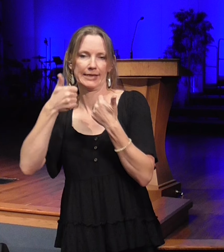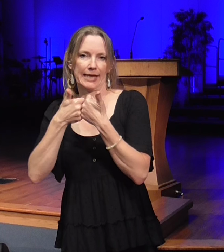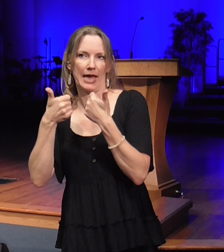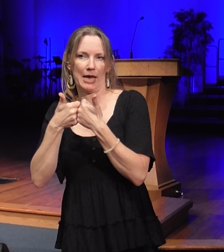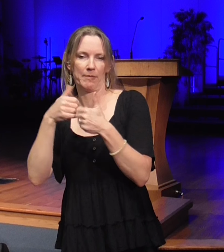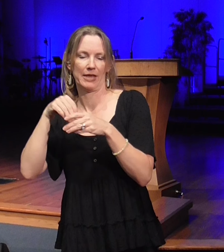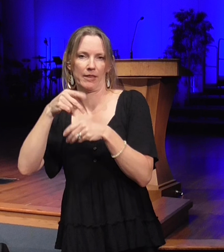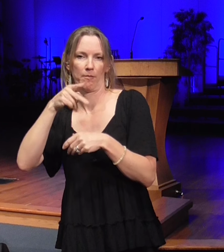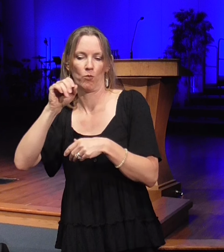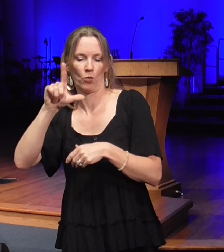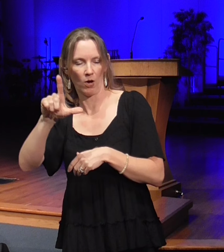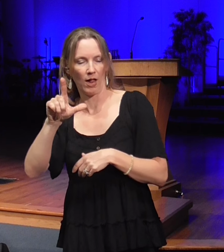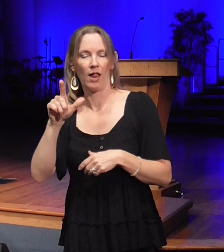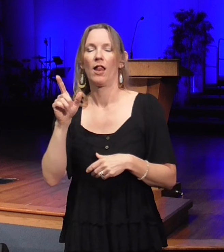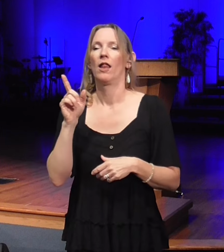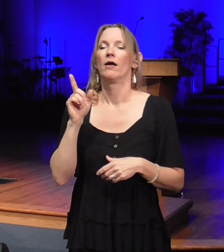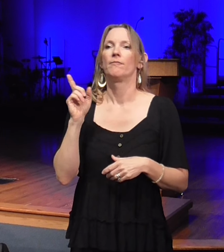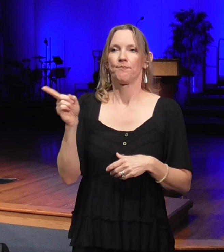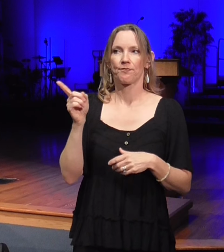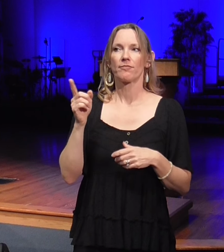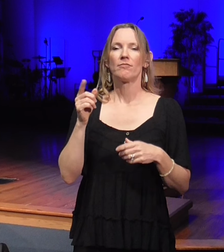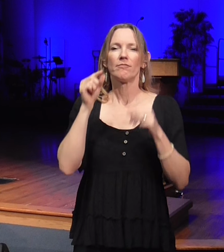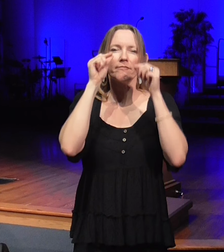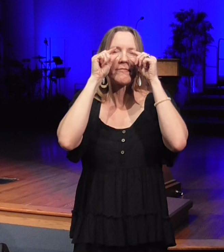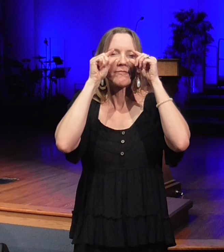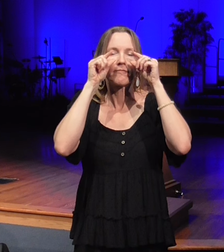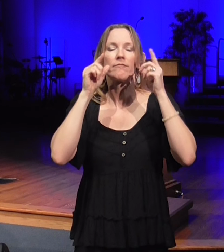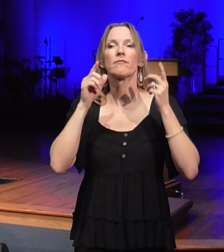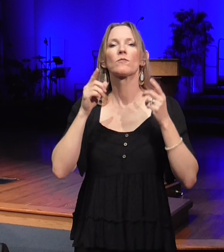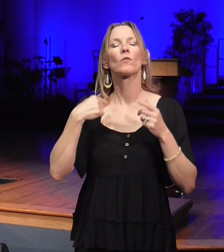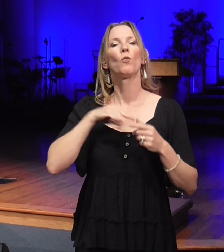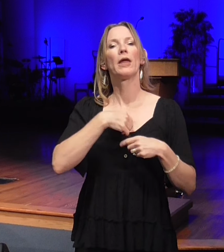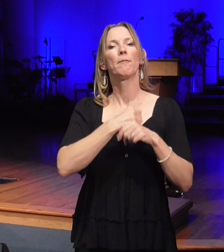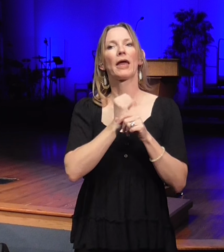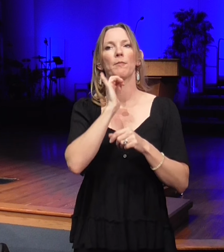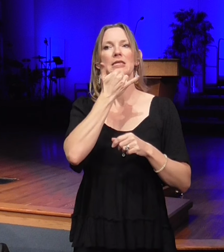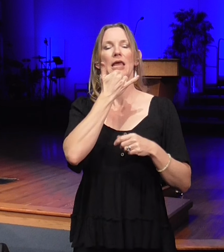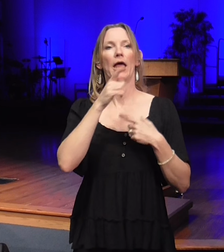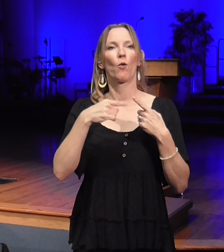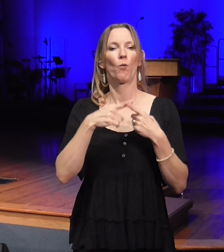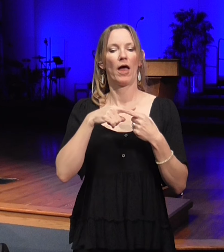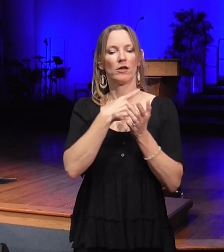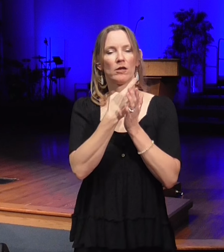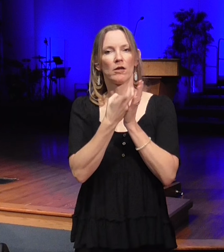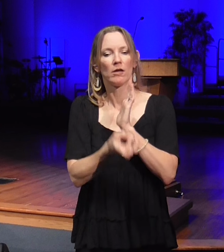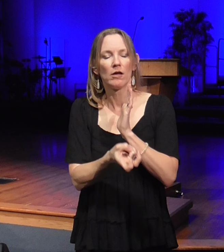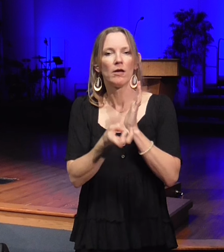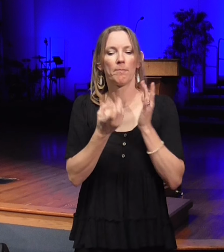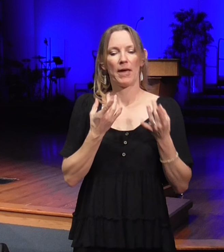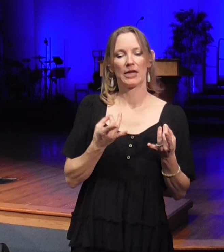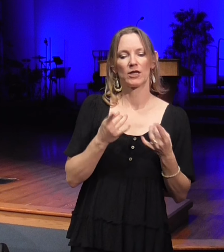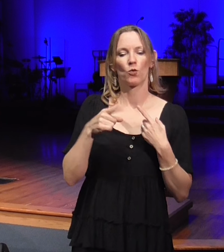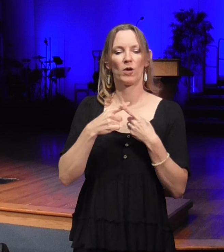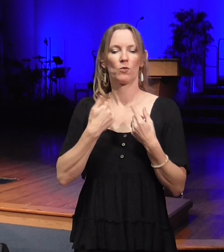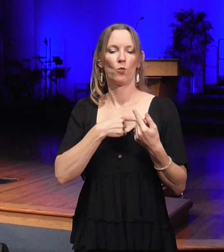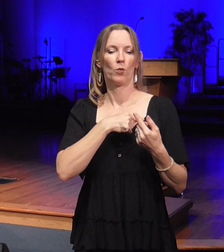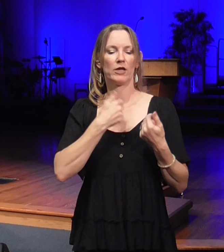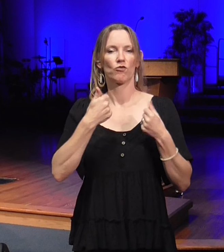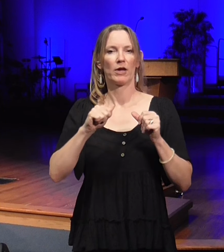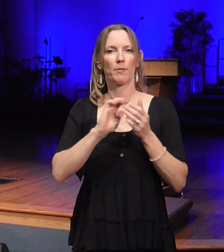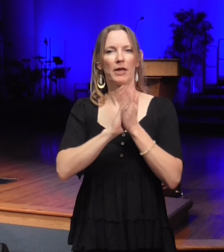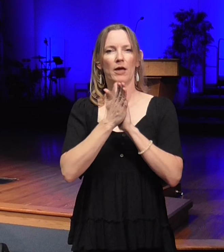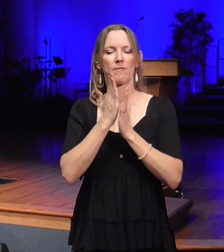We make a huge mistake when we enter meditation trying to be someone we're not, trying to